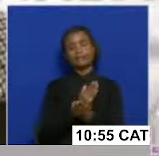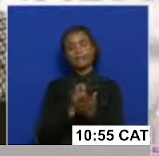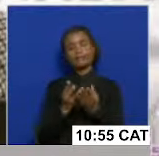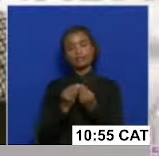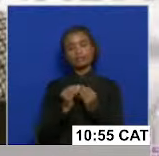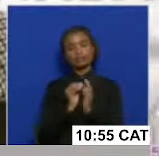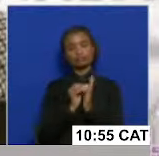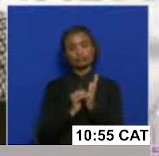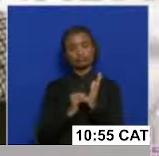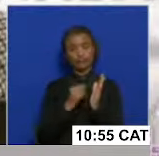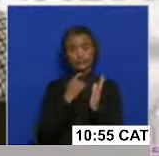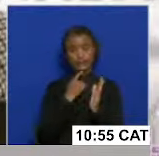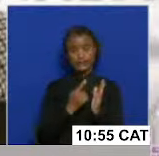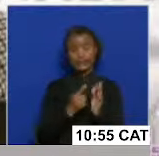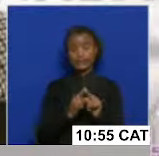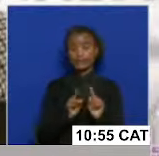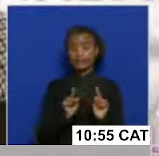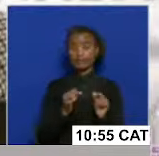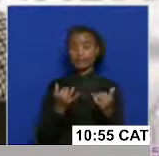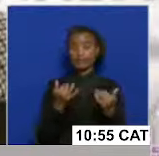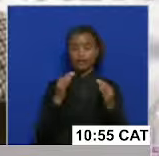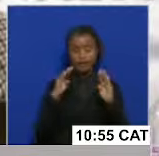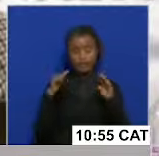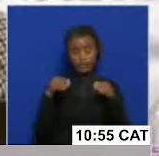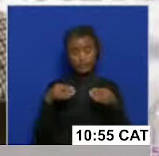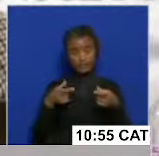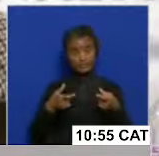9 on page 12.